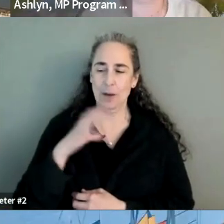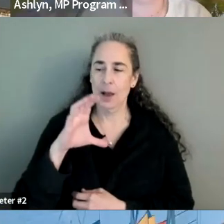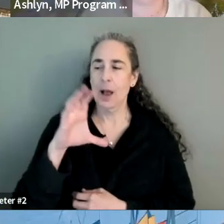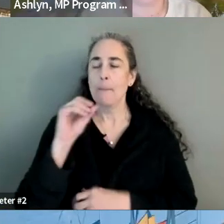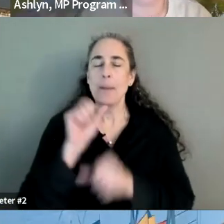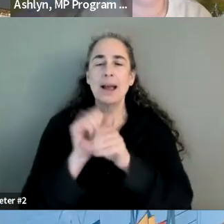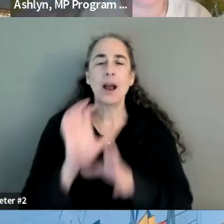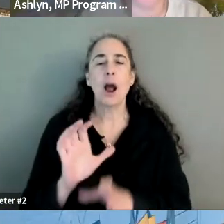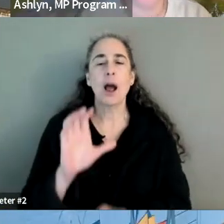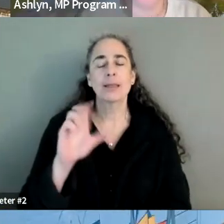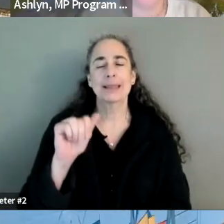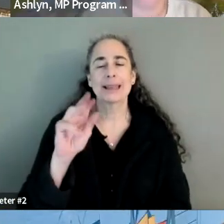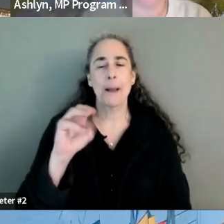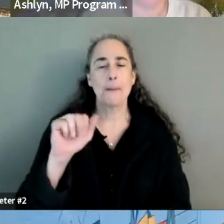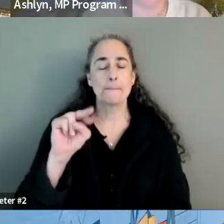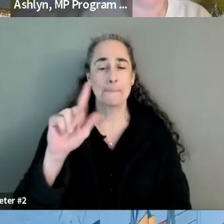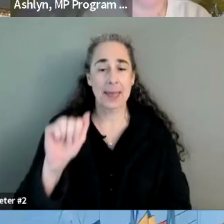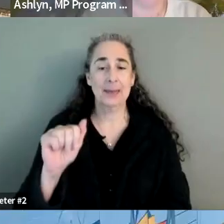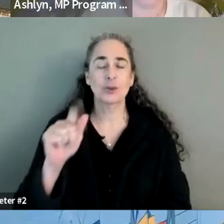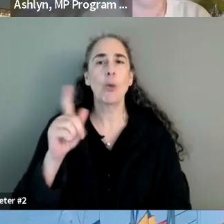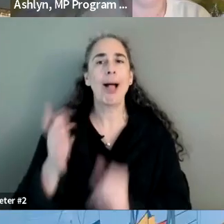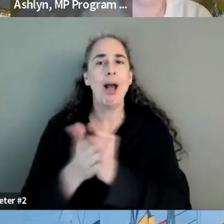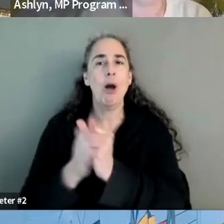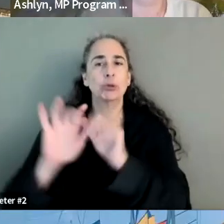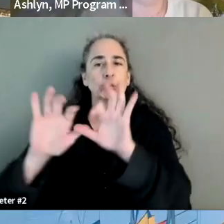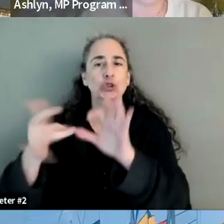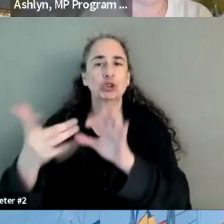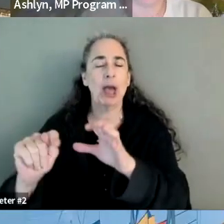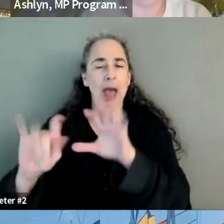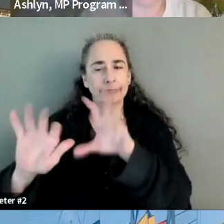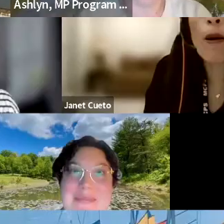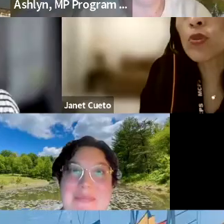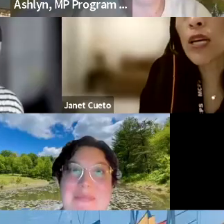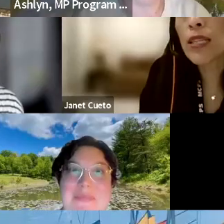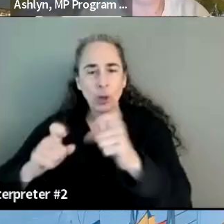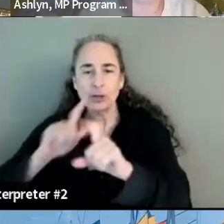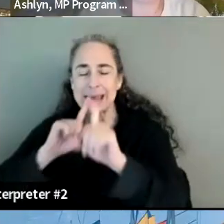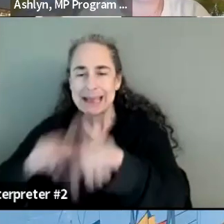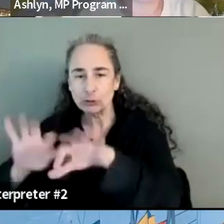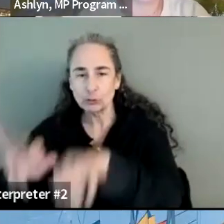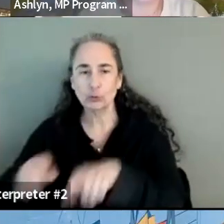answer some questions in the chat during the presentation. So next slide.